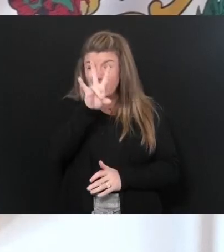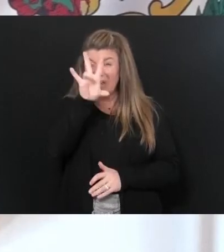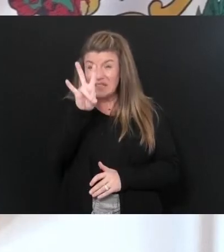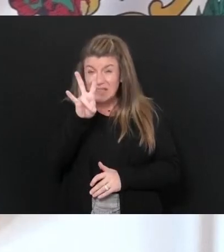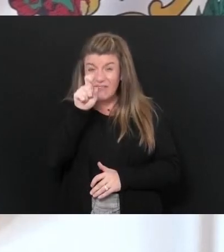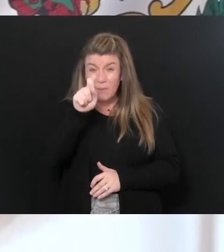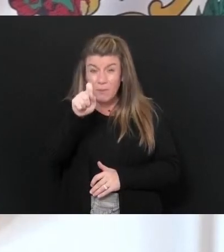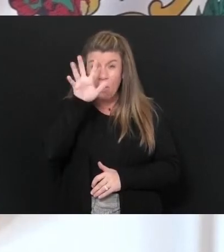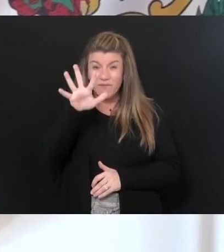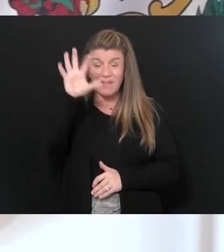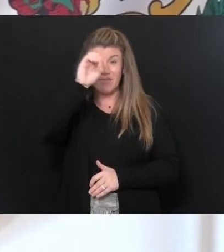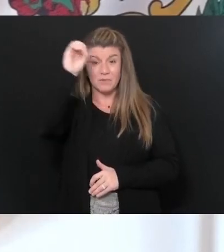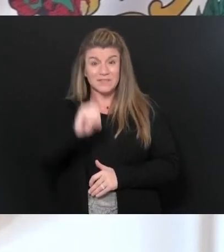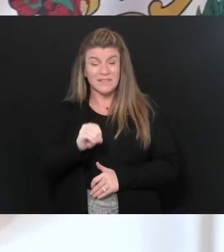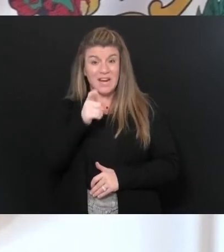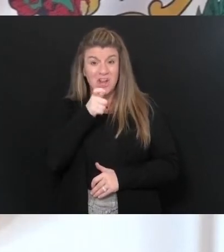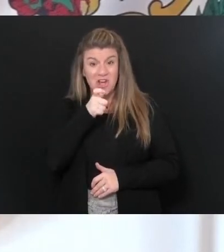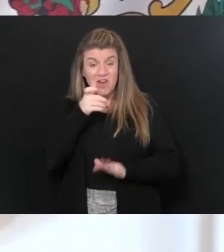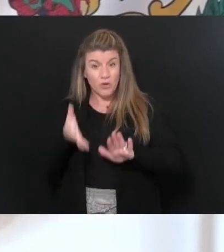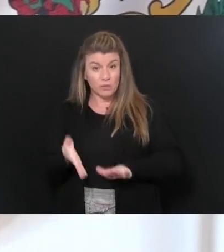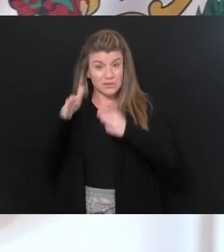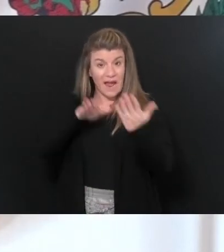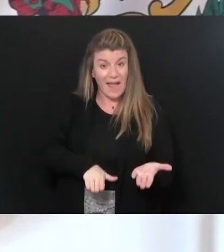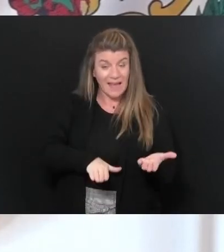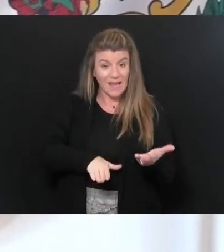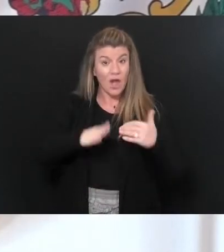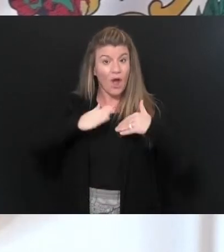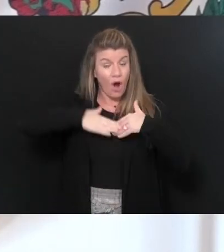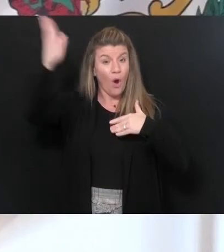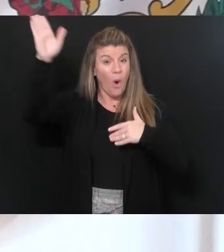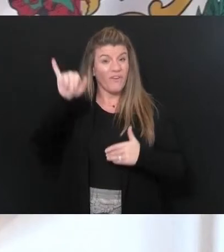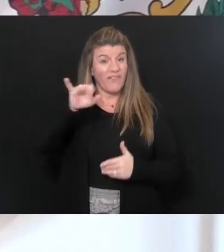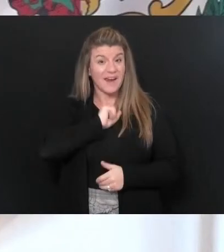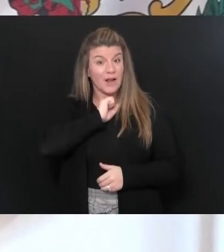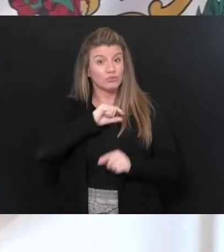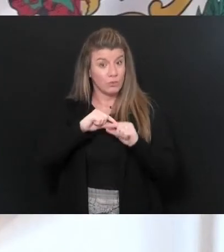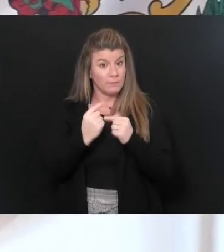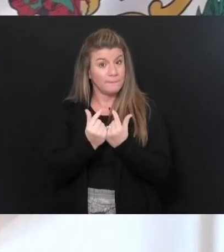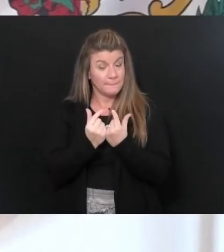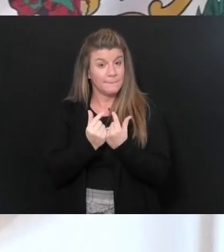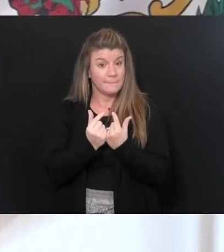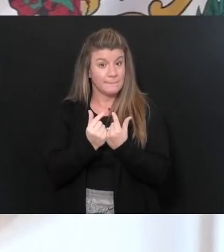77.5% of the people that are dying are old.